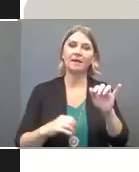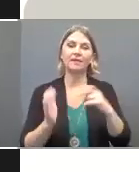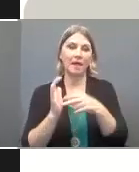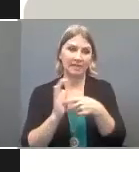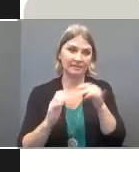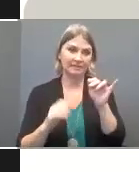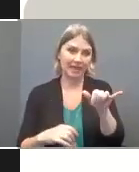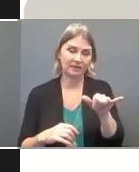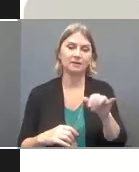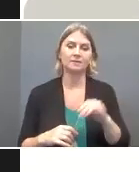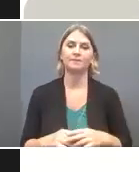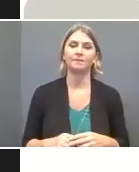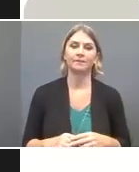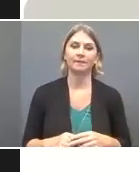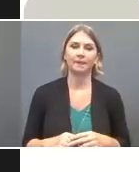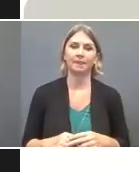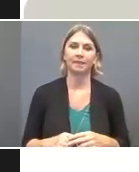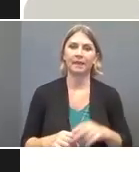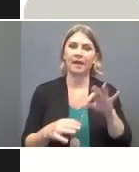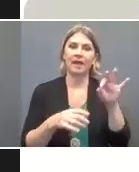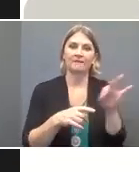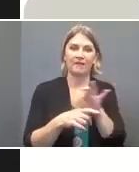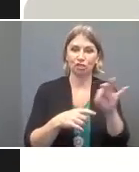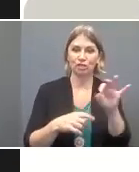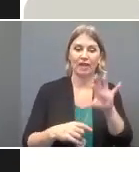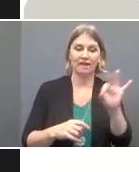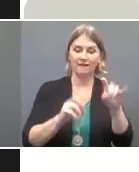that a function f of n,